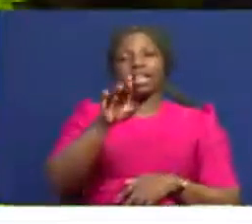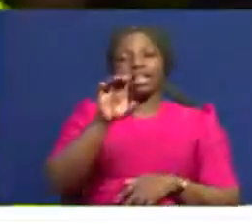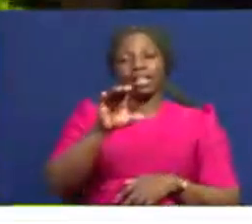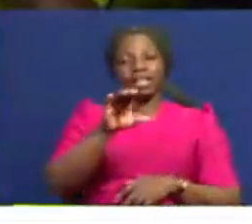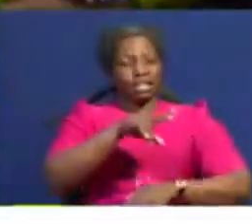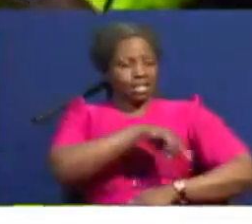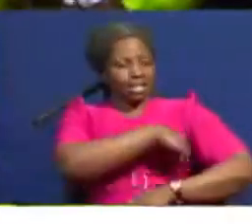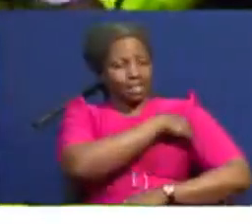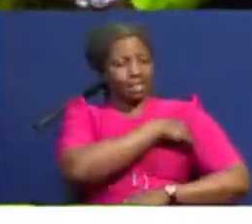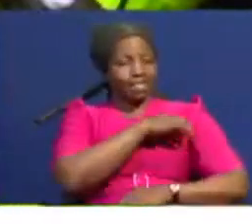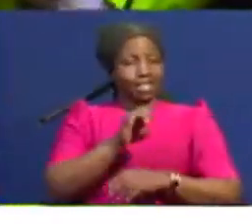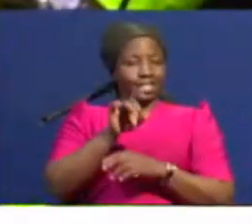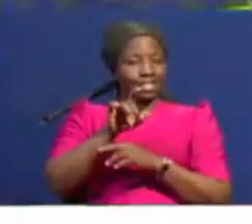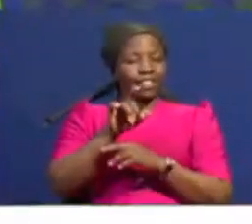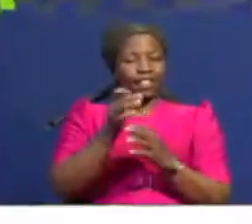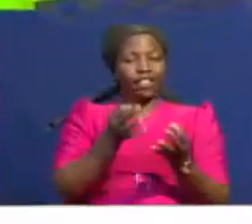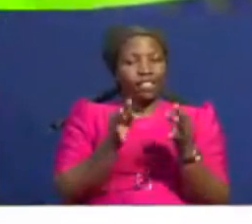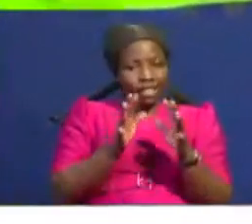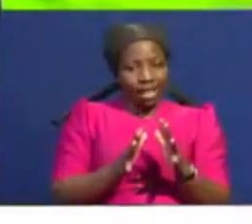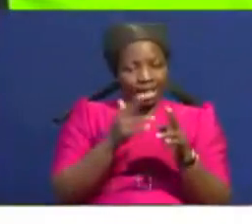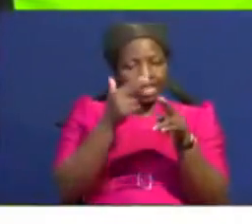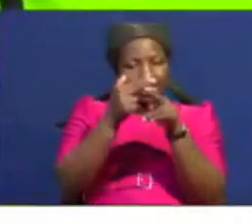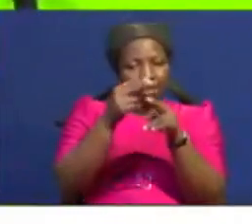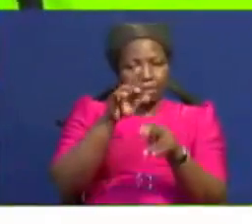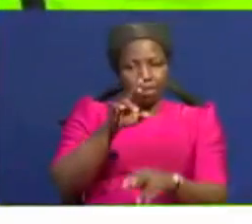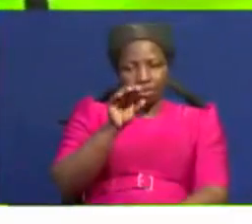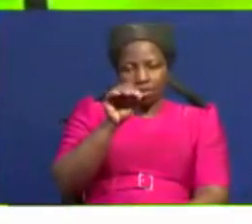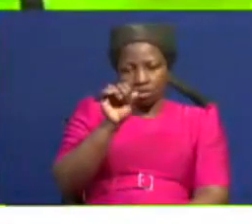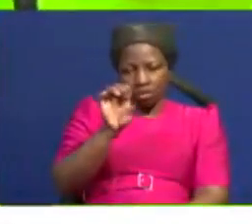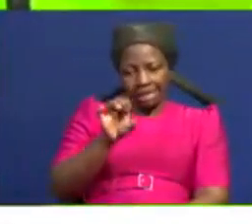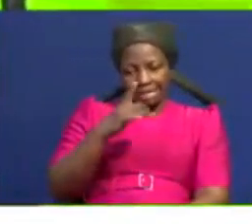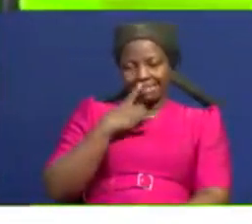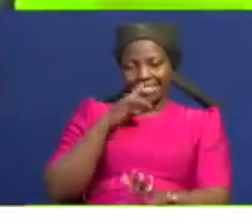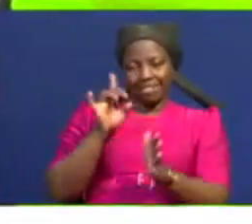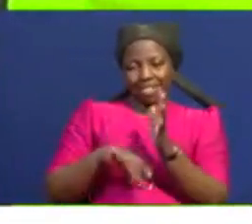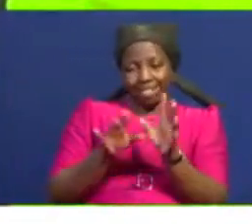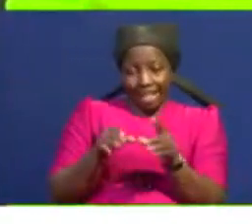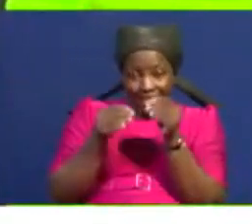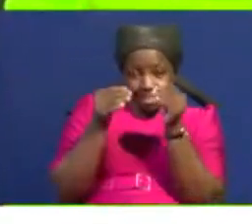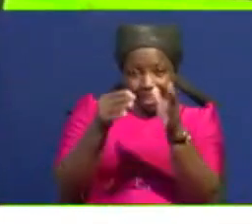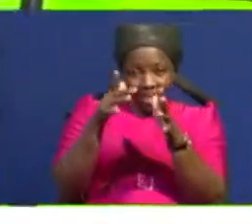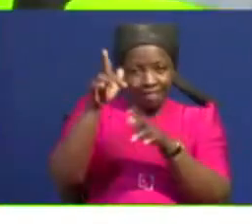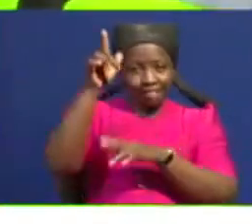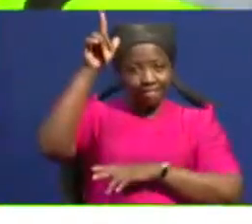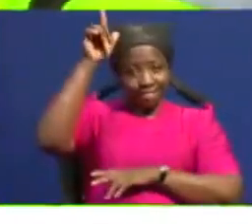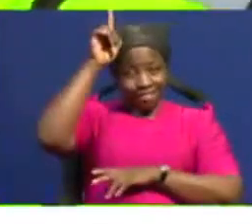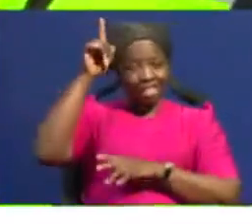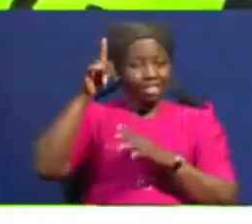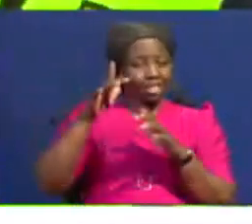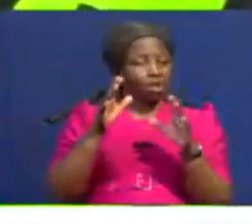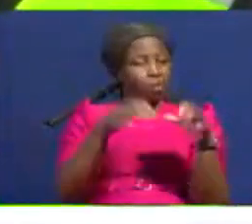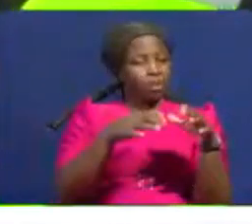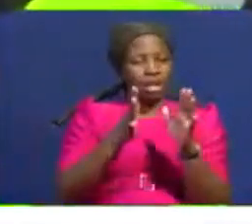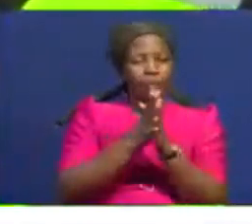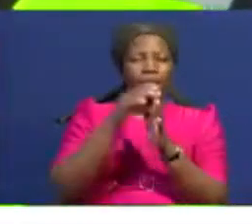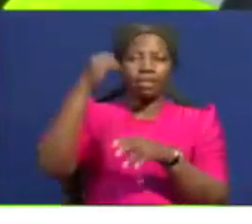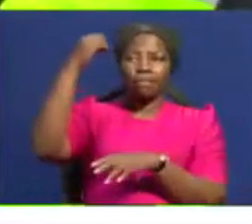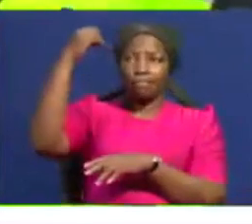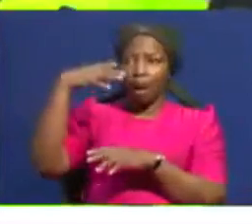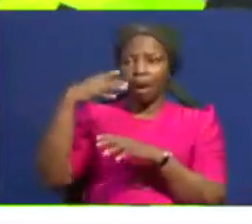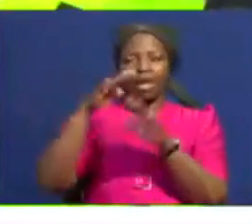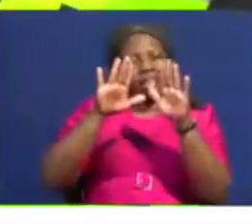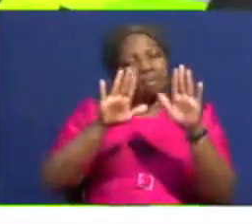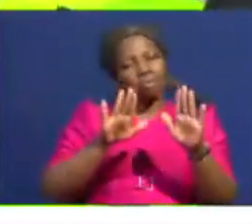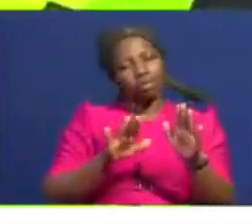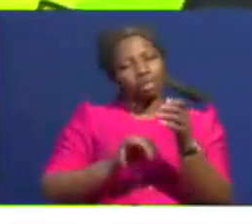Chief Executive Officer Dr. Rose Mkalama noted that providing rural communities with energy is key to fostering